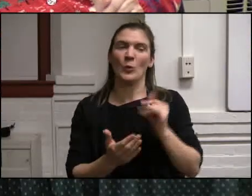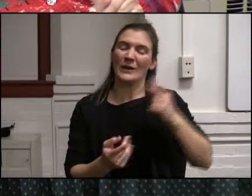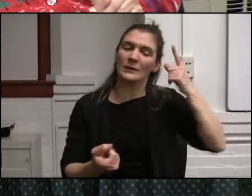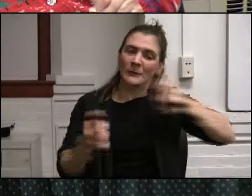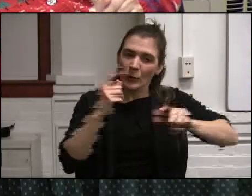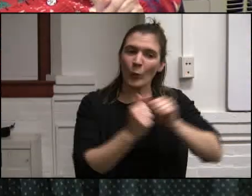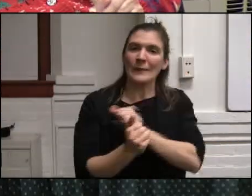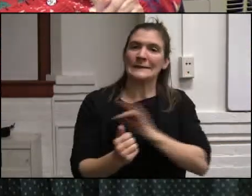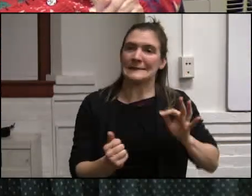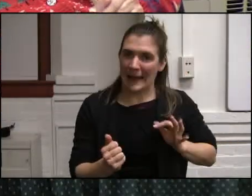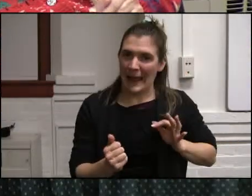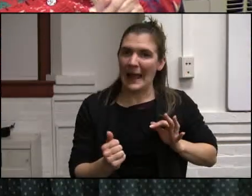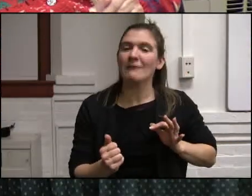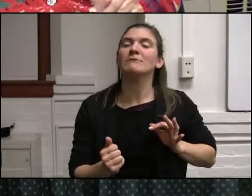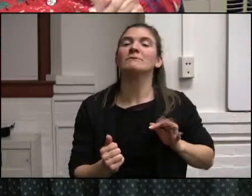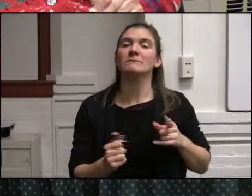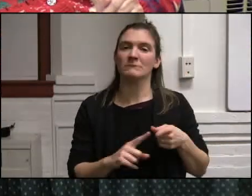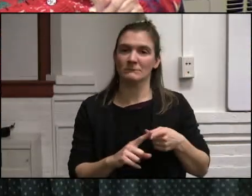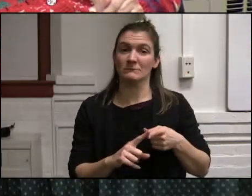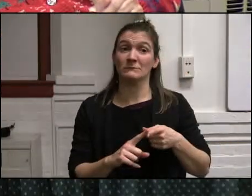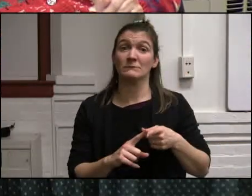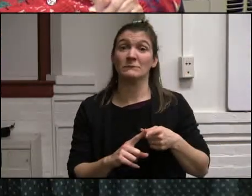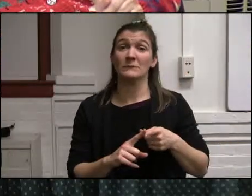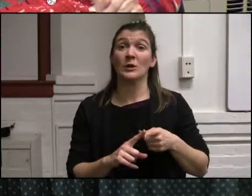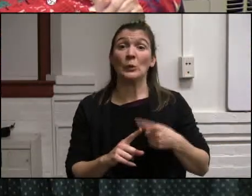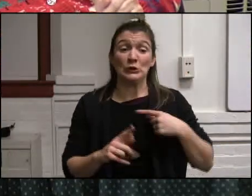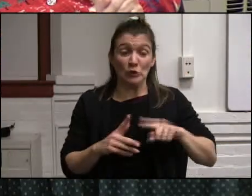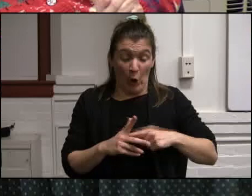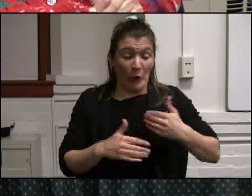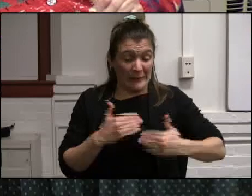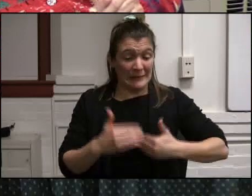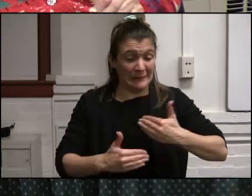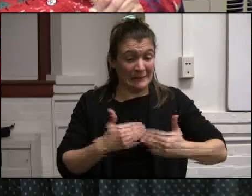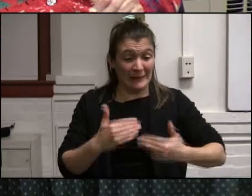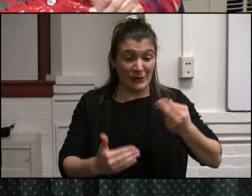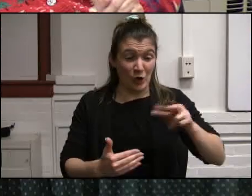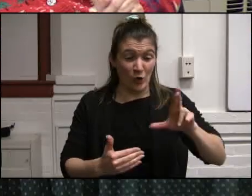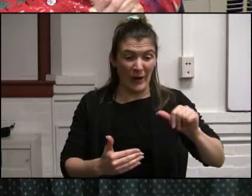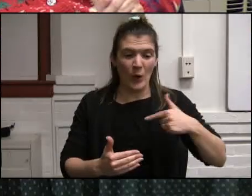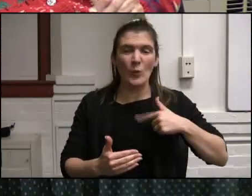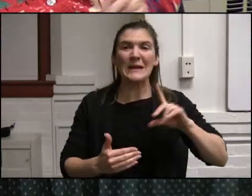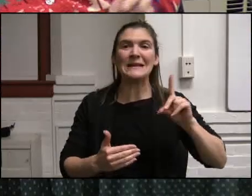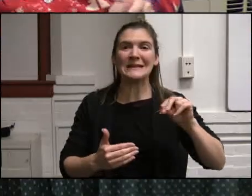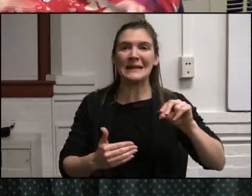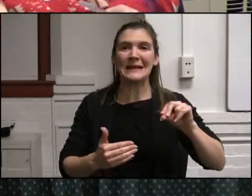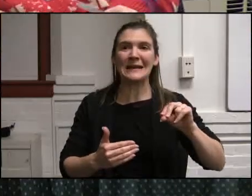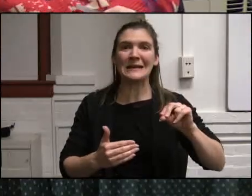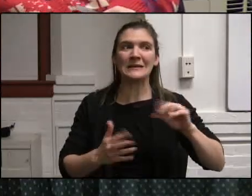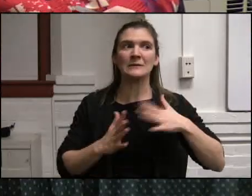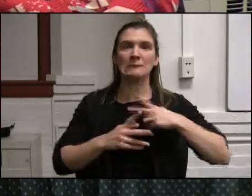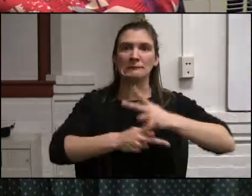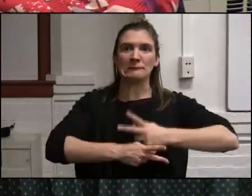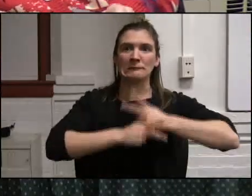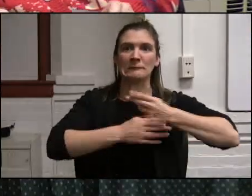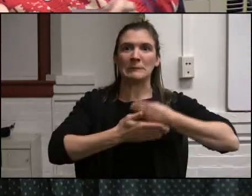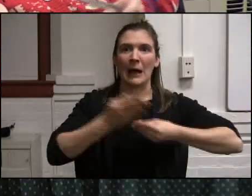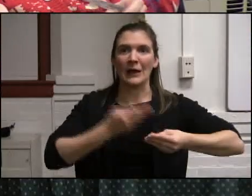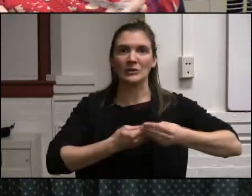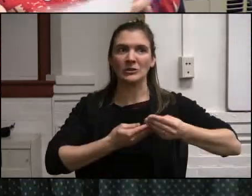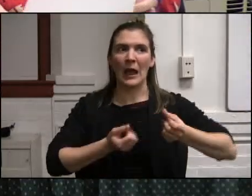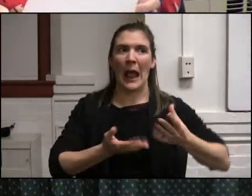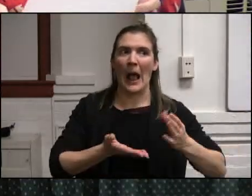arrangement, we talked about the fact that in the early years of that, we protected ourselves with cautious budgeting